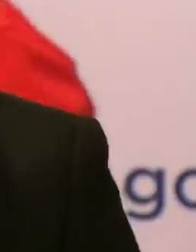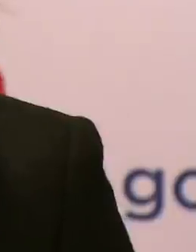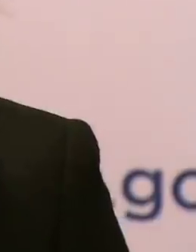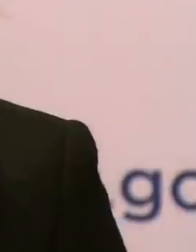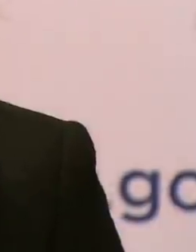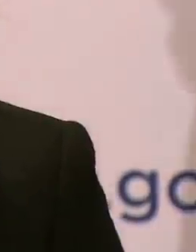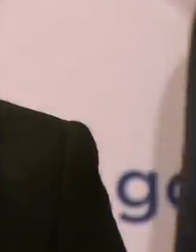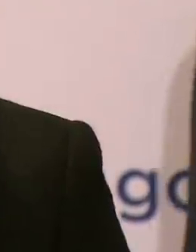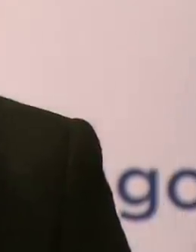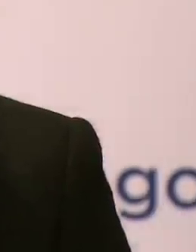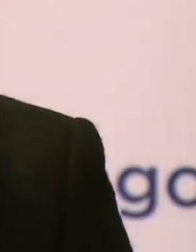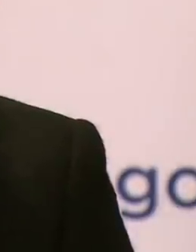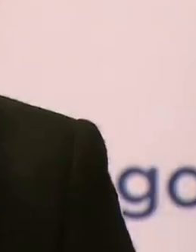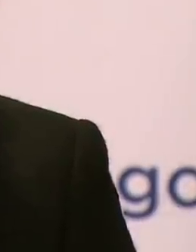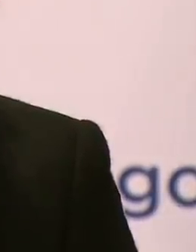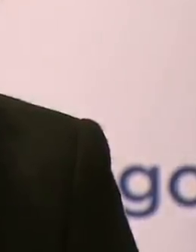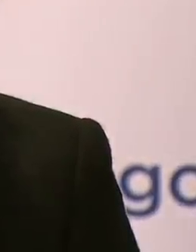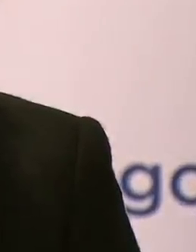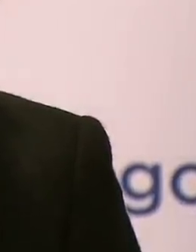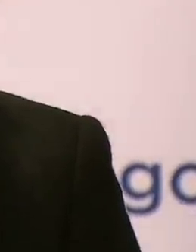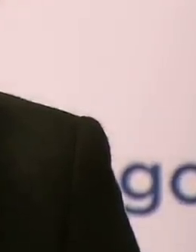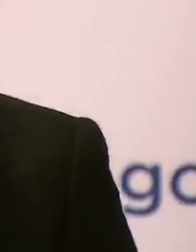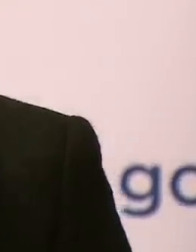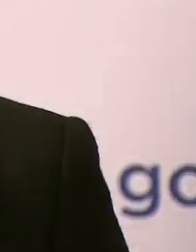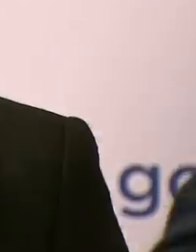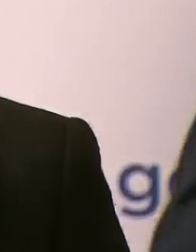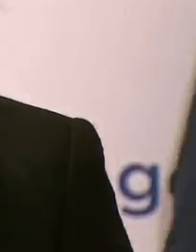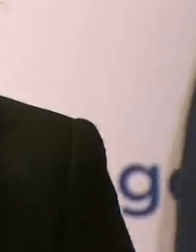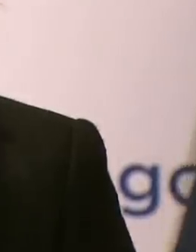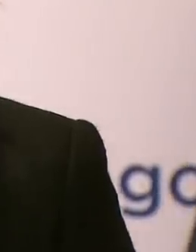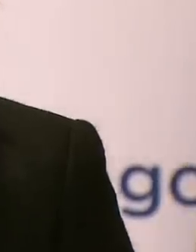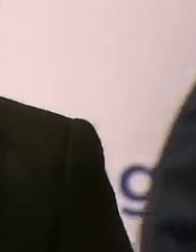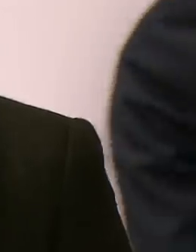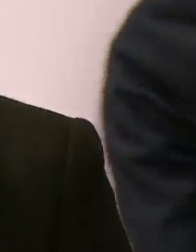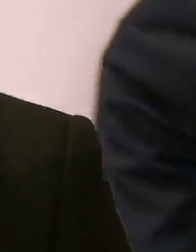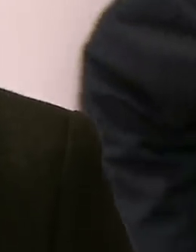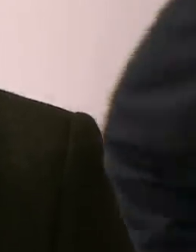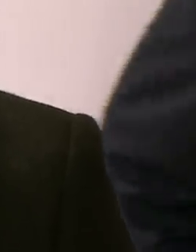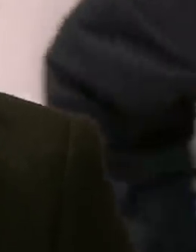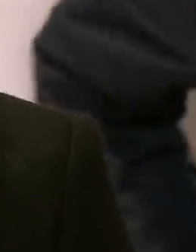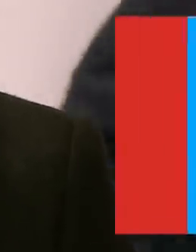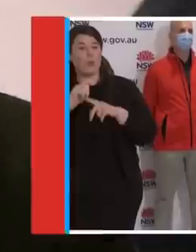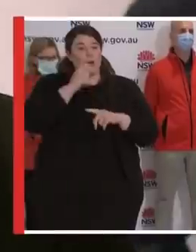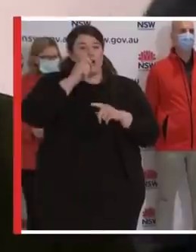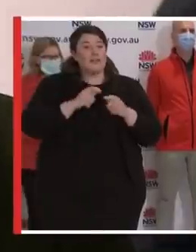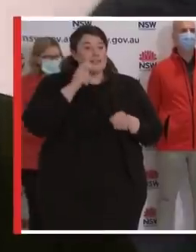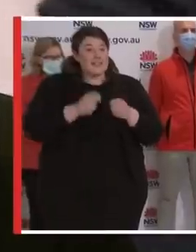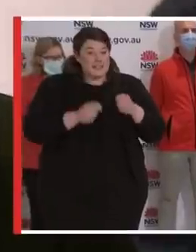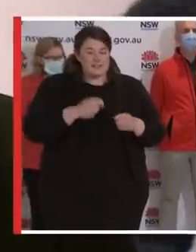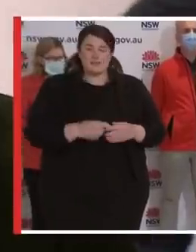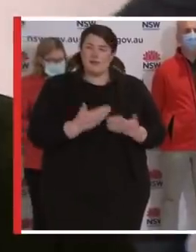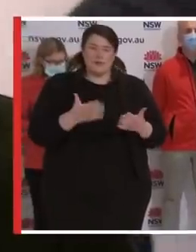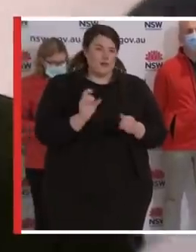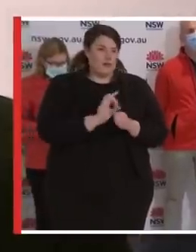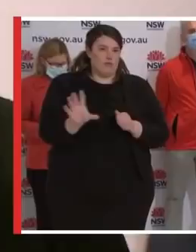everybody. We had a record 133,000 tests to 8pm yesterday, which is a great result. We encourage